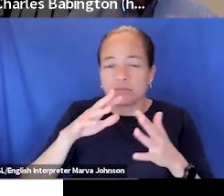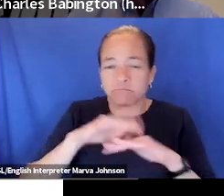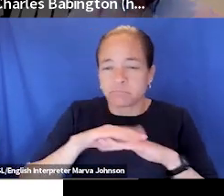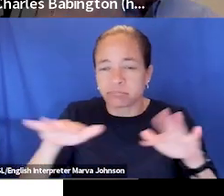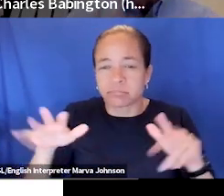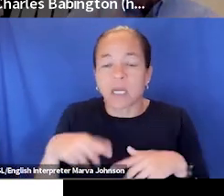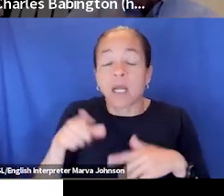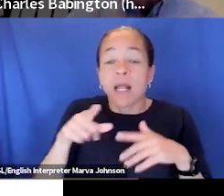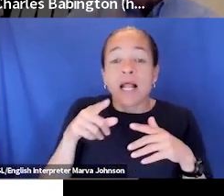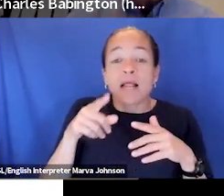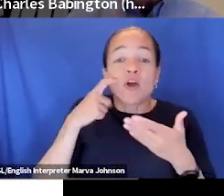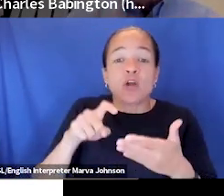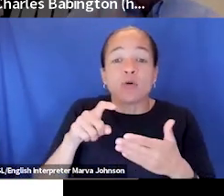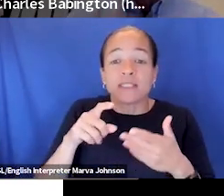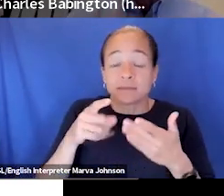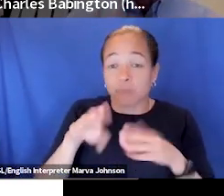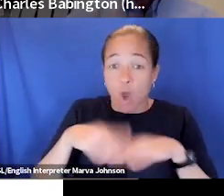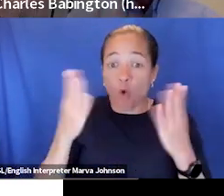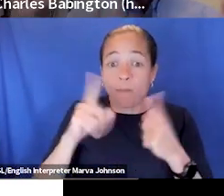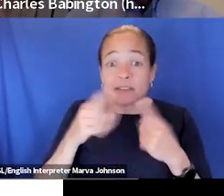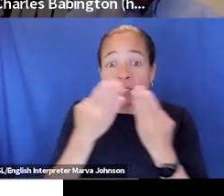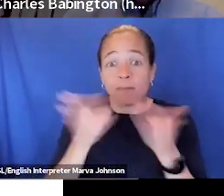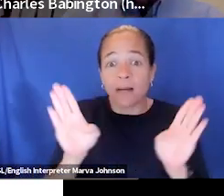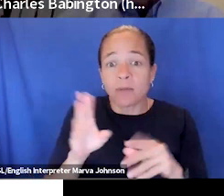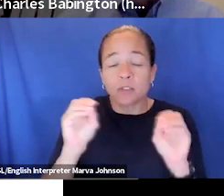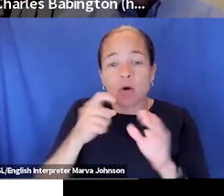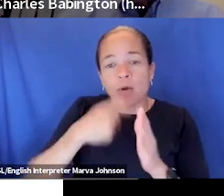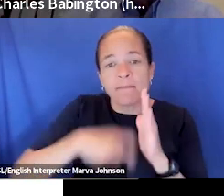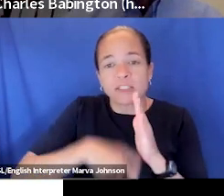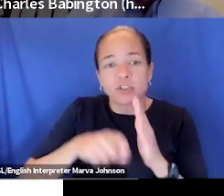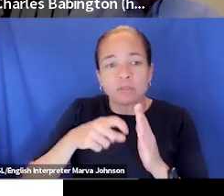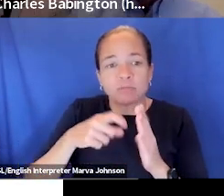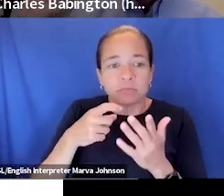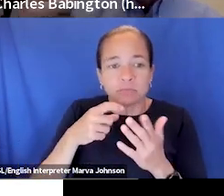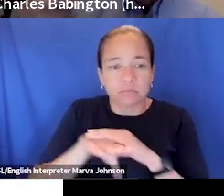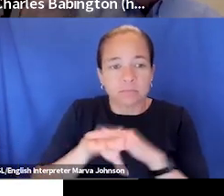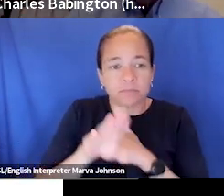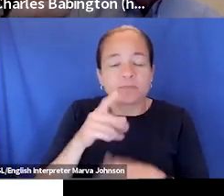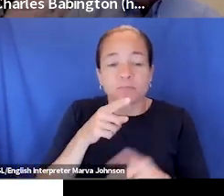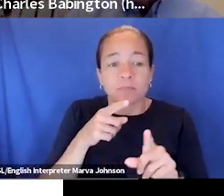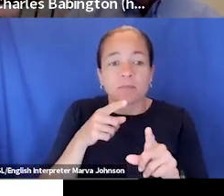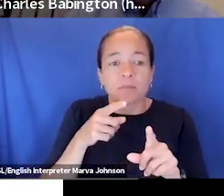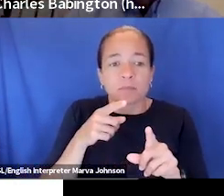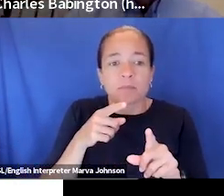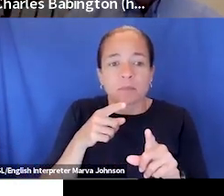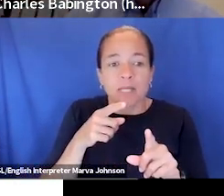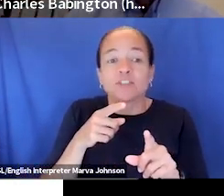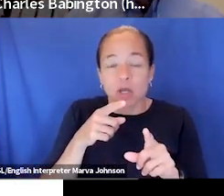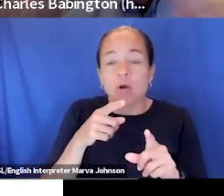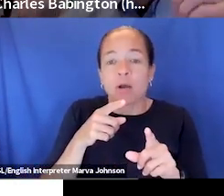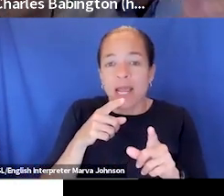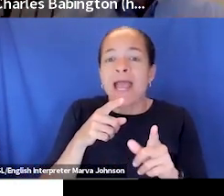to the public. There'll be no admission charge. Take place Thursday. Every time Margaret got one of these, she changed it to Thursday's free public